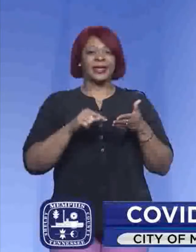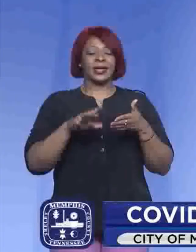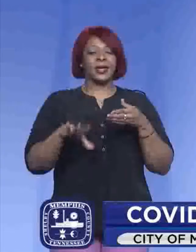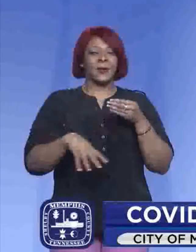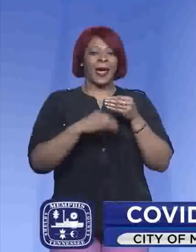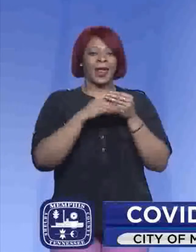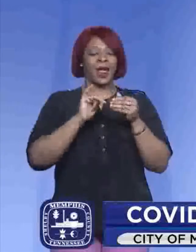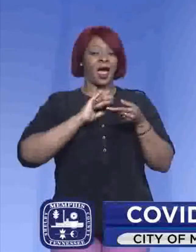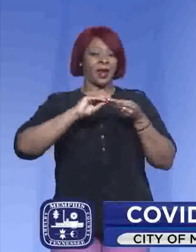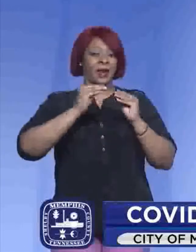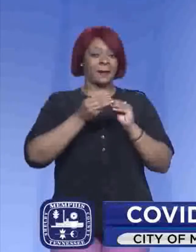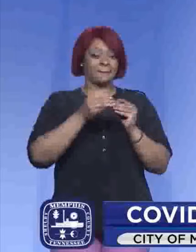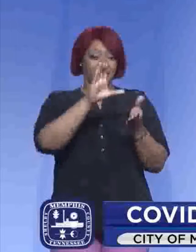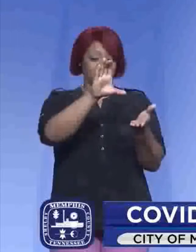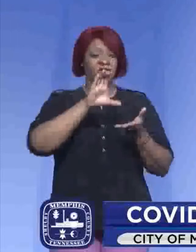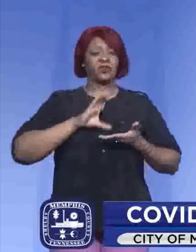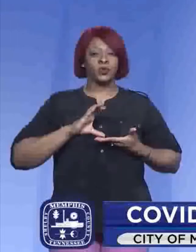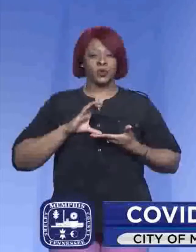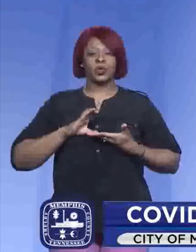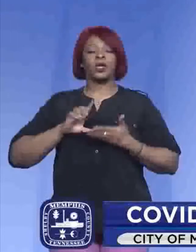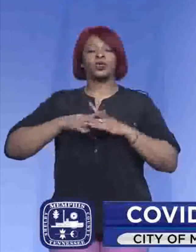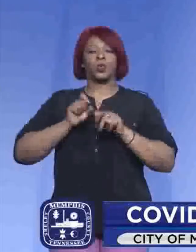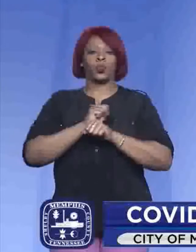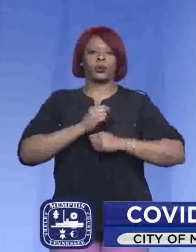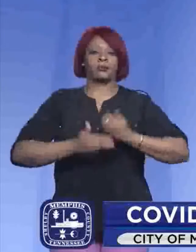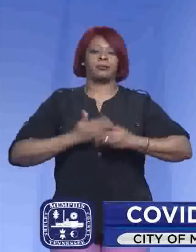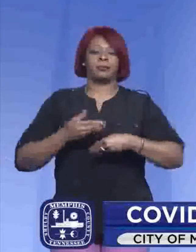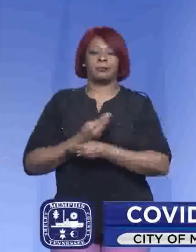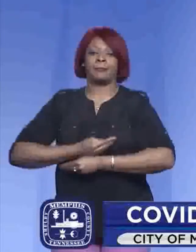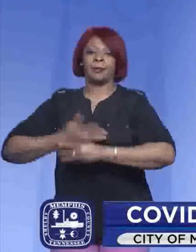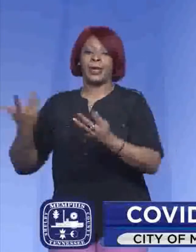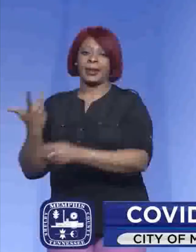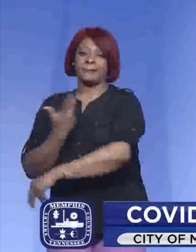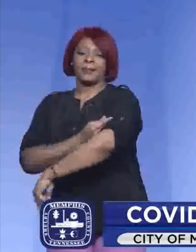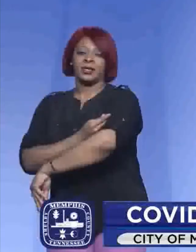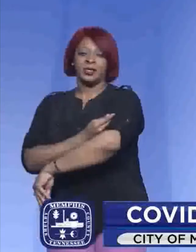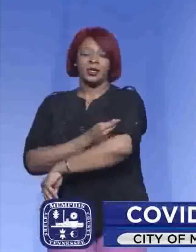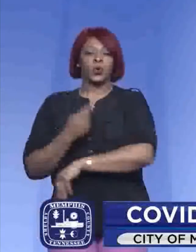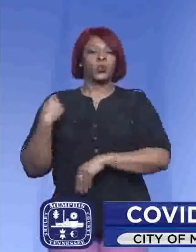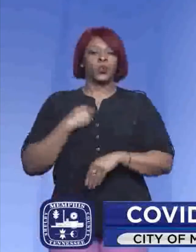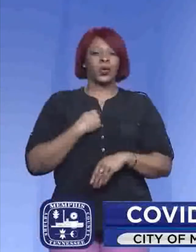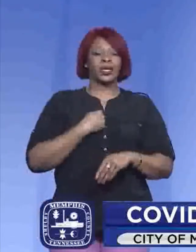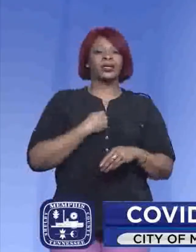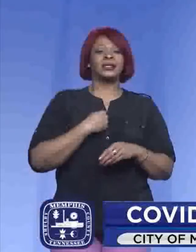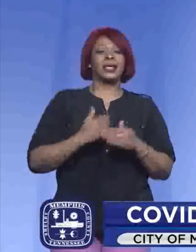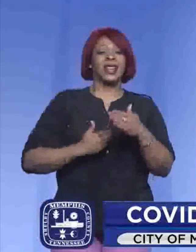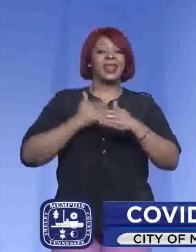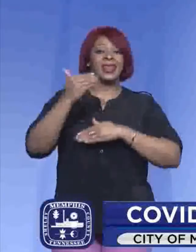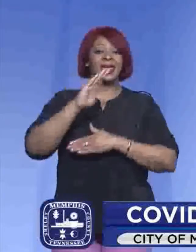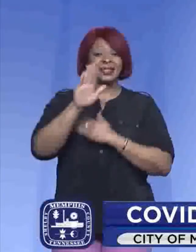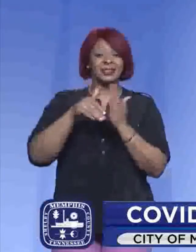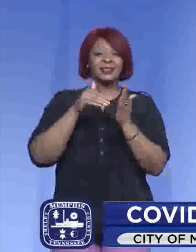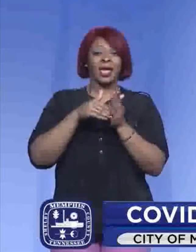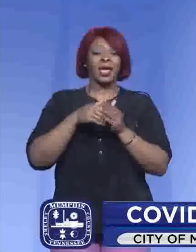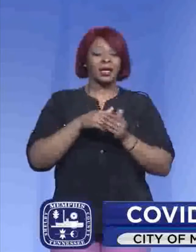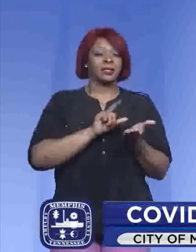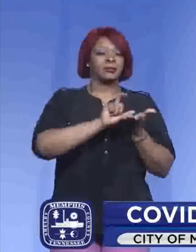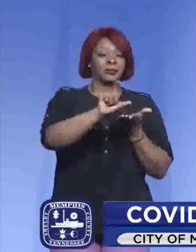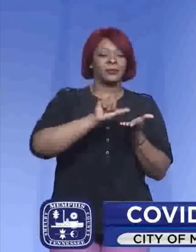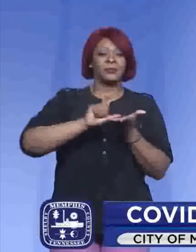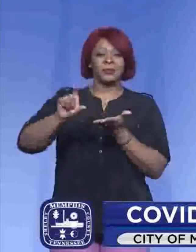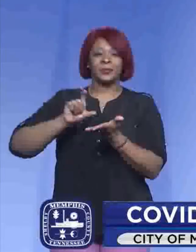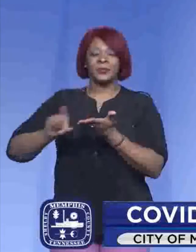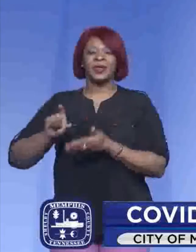inventory, and that's what we began the work with. We began sourcing the sites the very next morning. In fact, we did 5 sites and